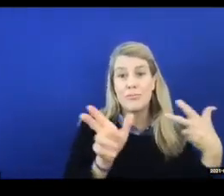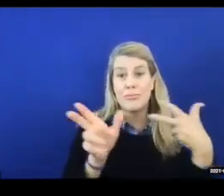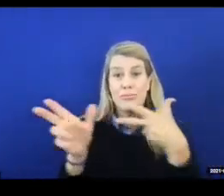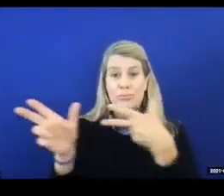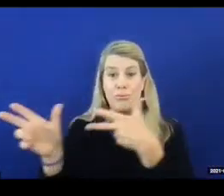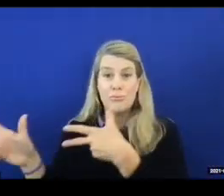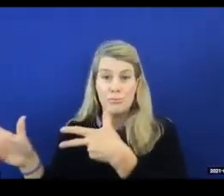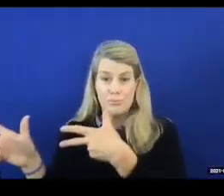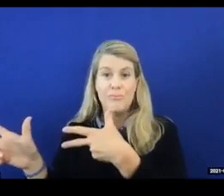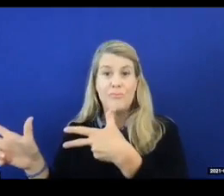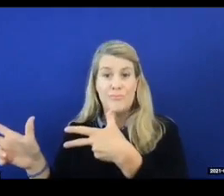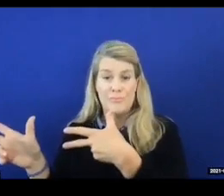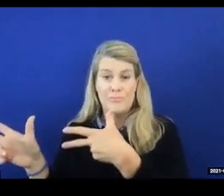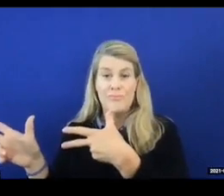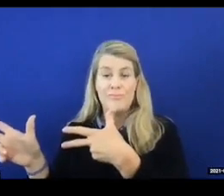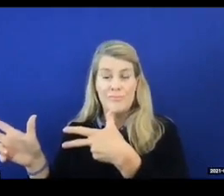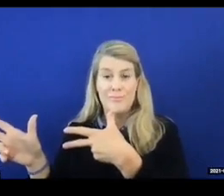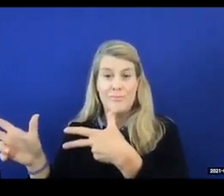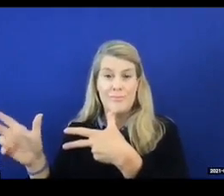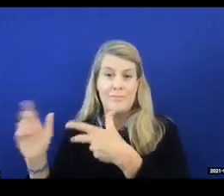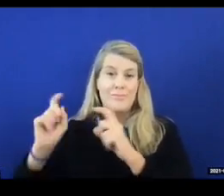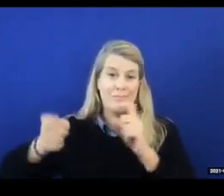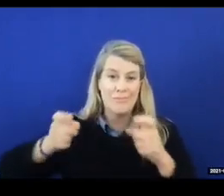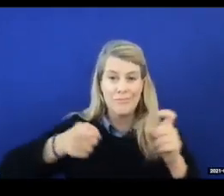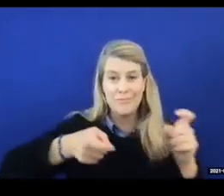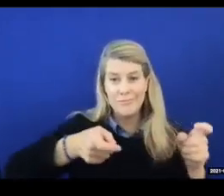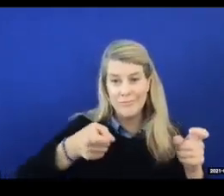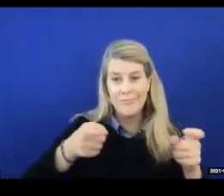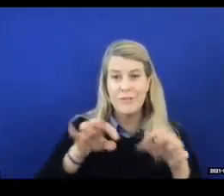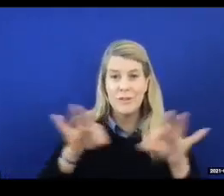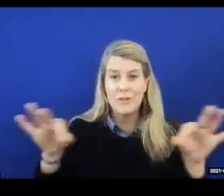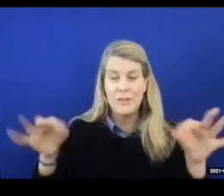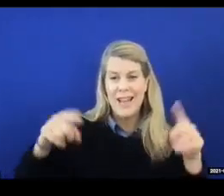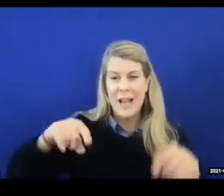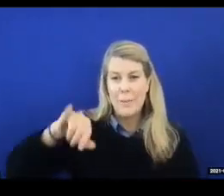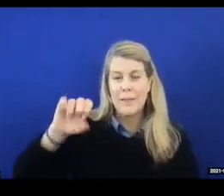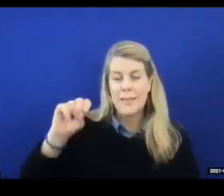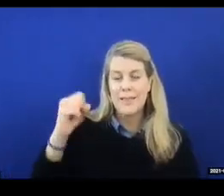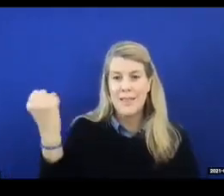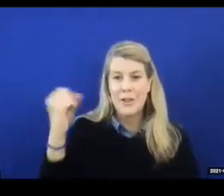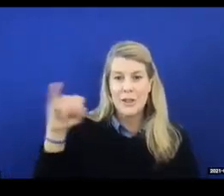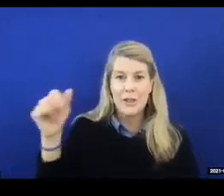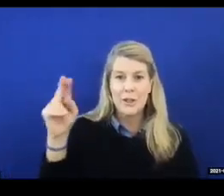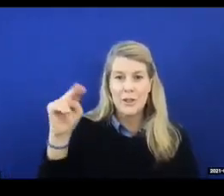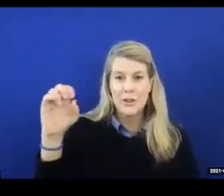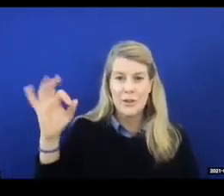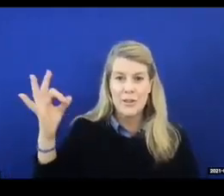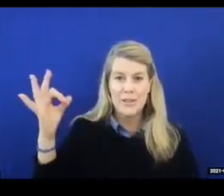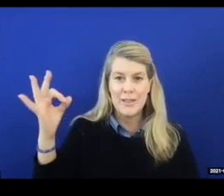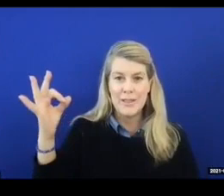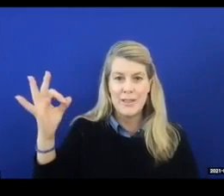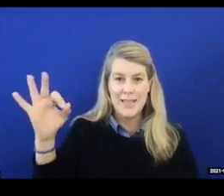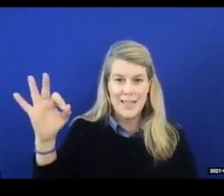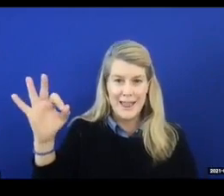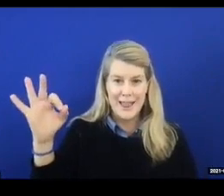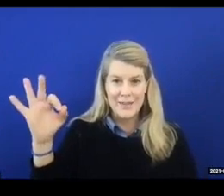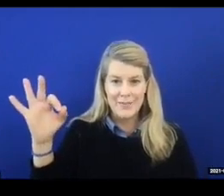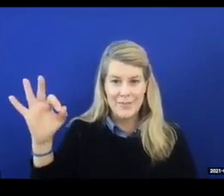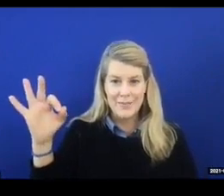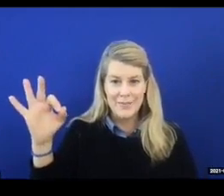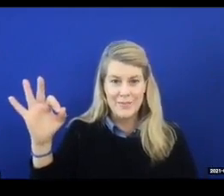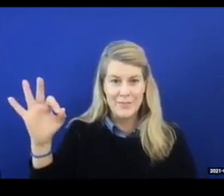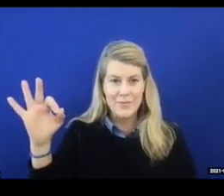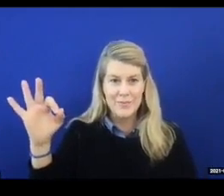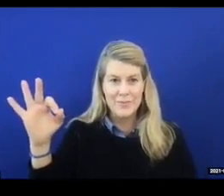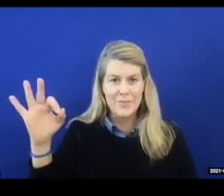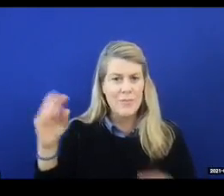took place Saturday, June 19th. Over 1,000 graduates, their families, and friends